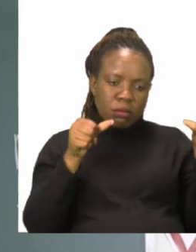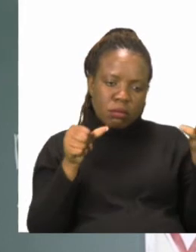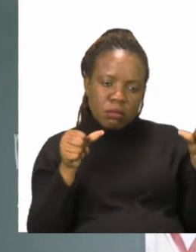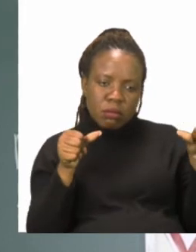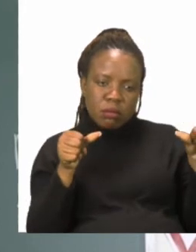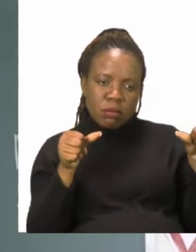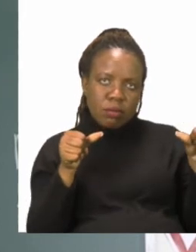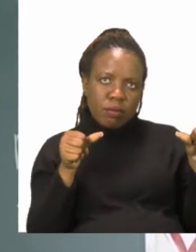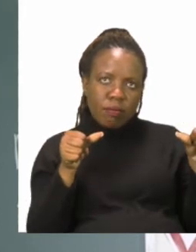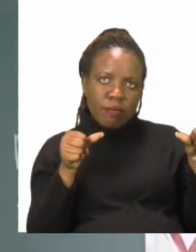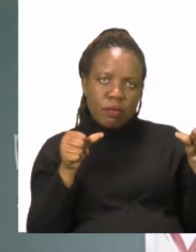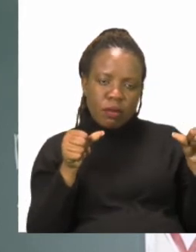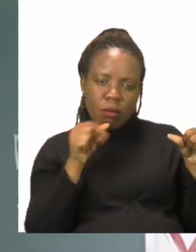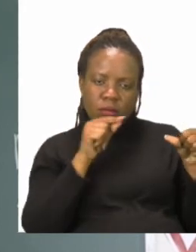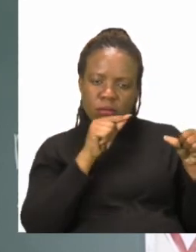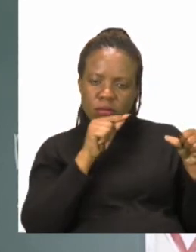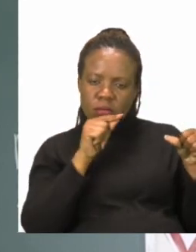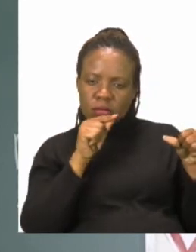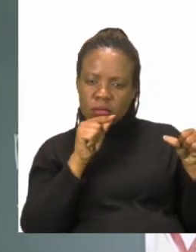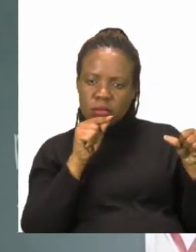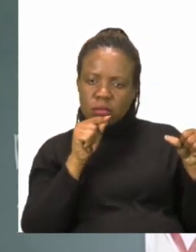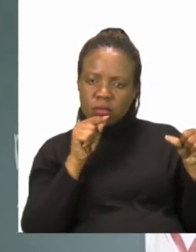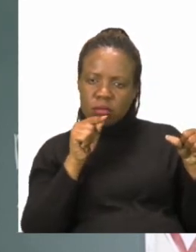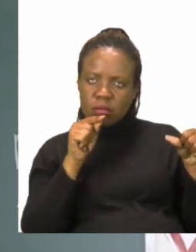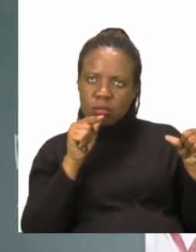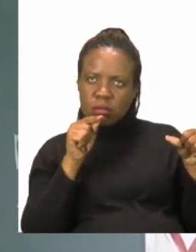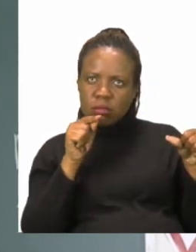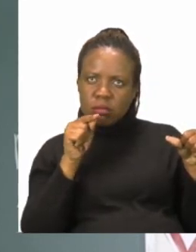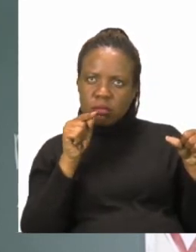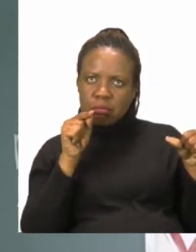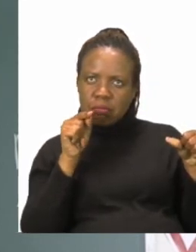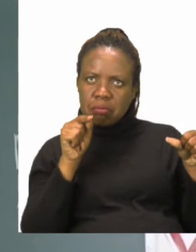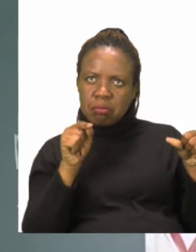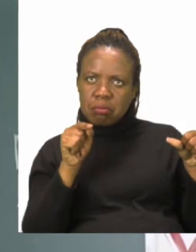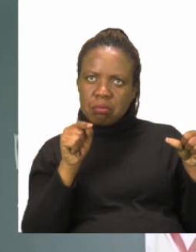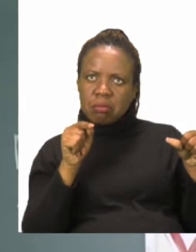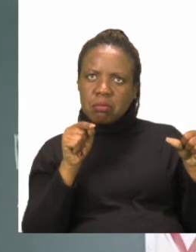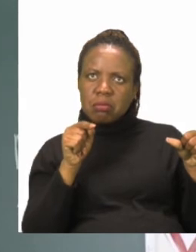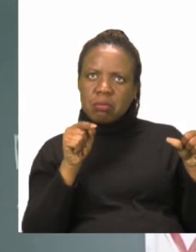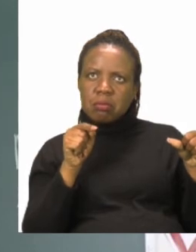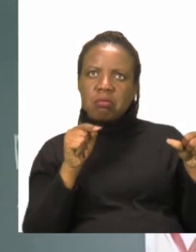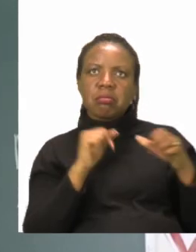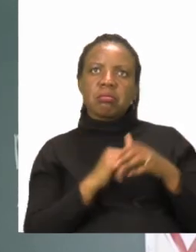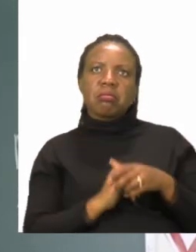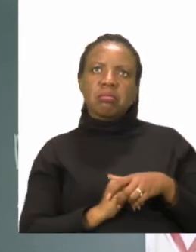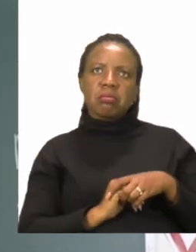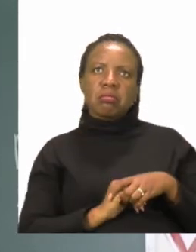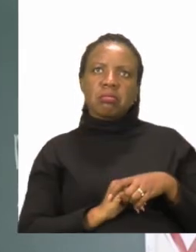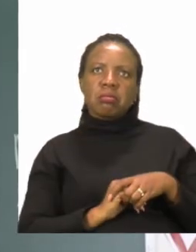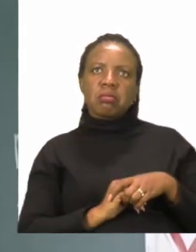ruler and I count and I count and I see this one is